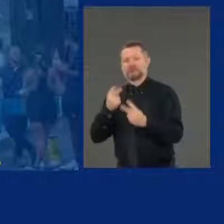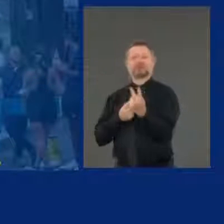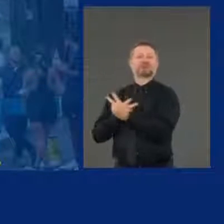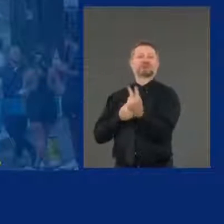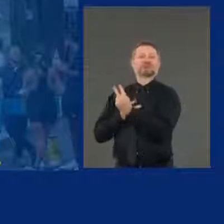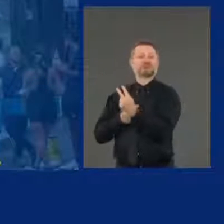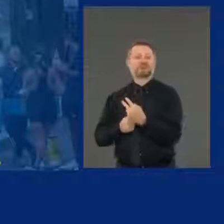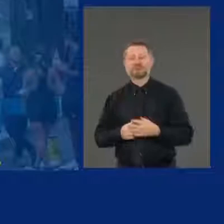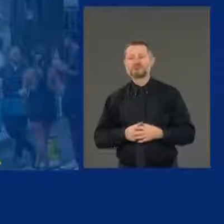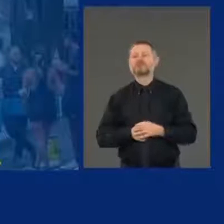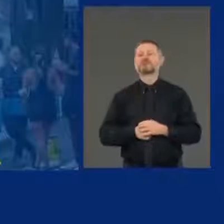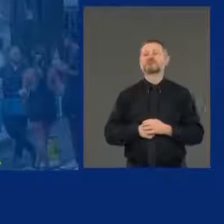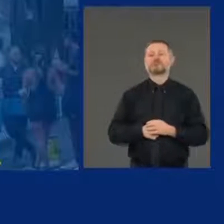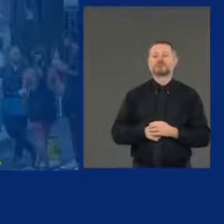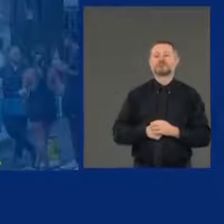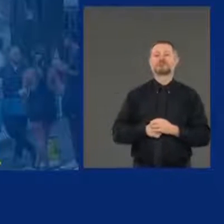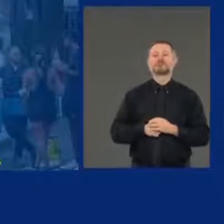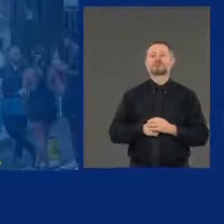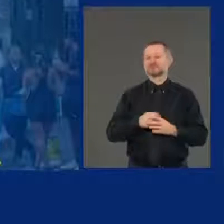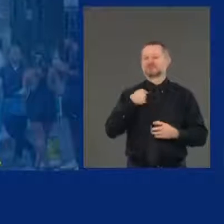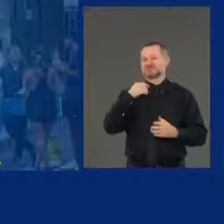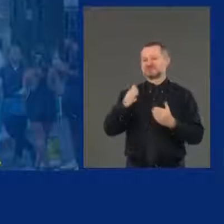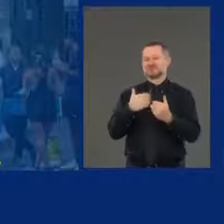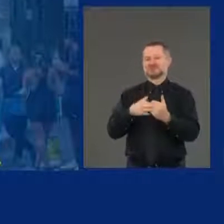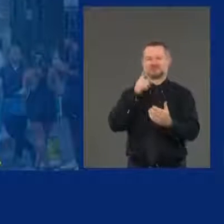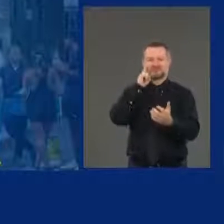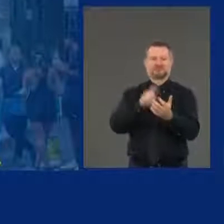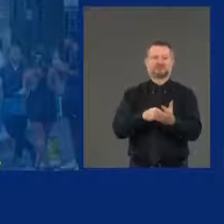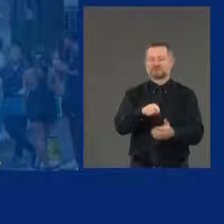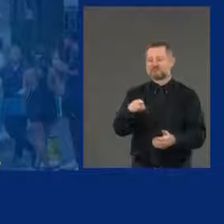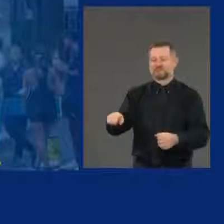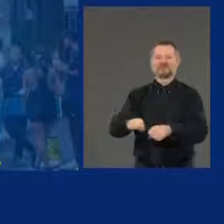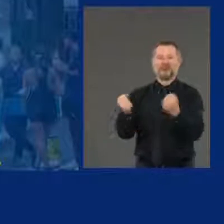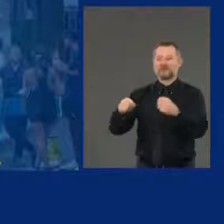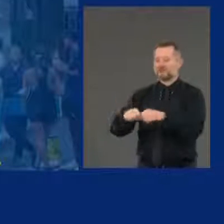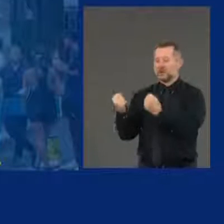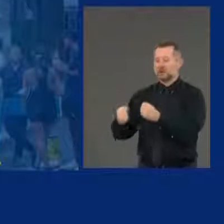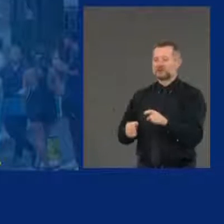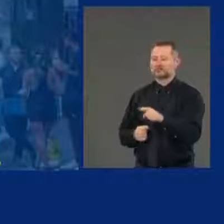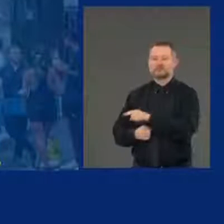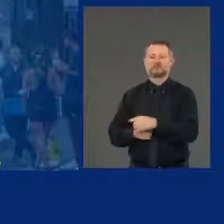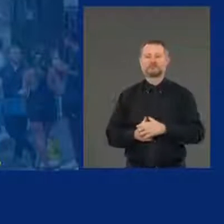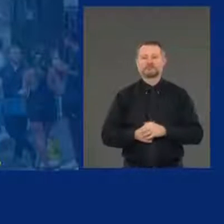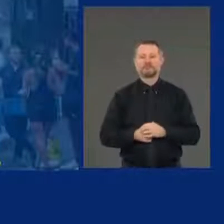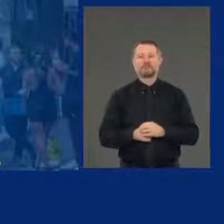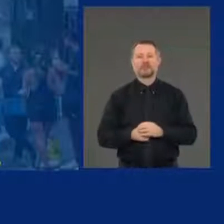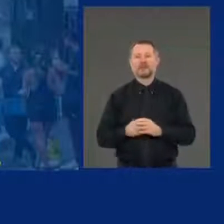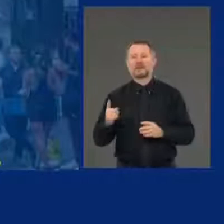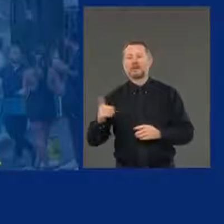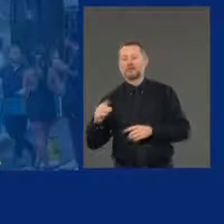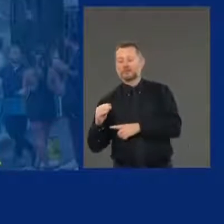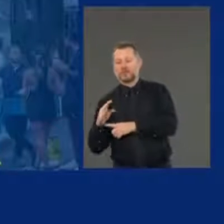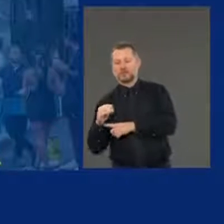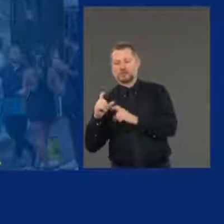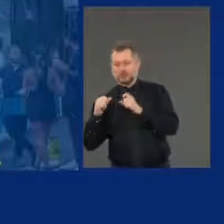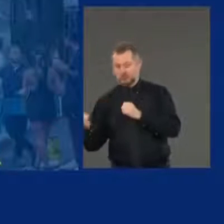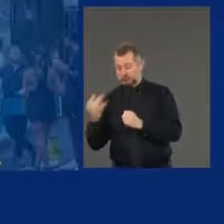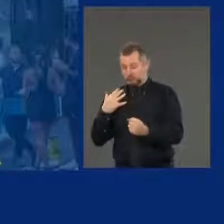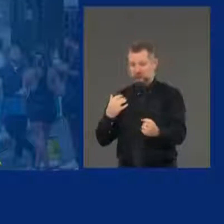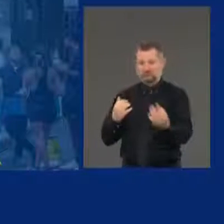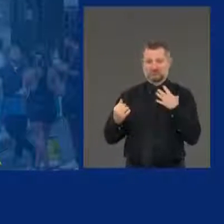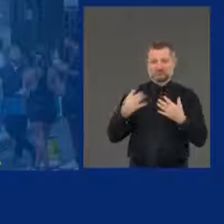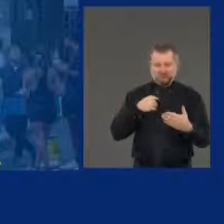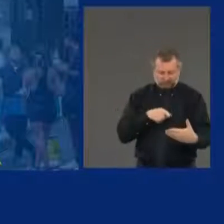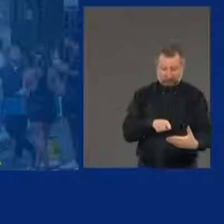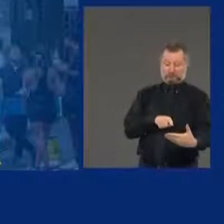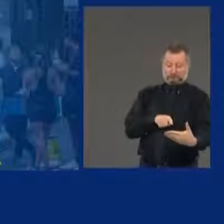not hard-to-spot violations. People send video of these violations.